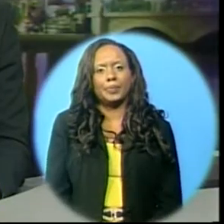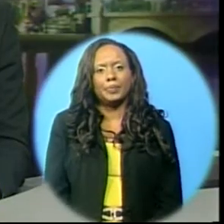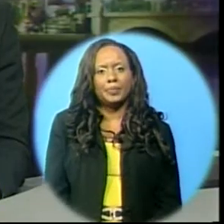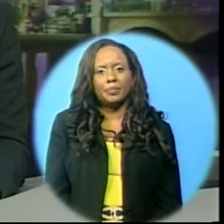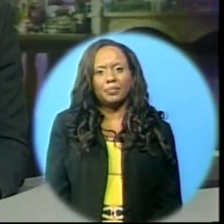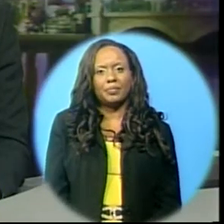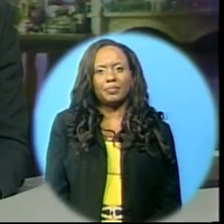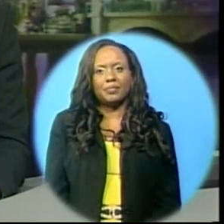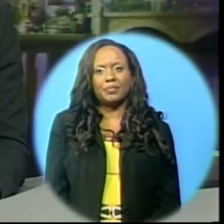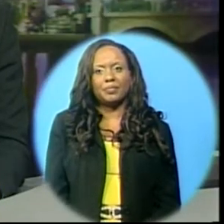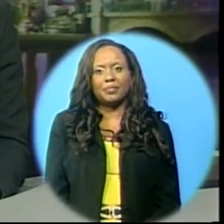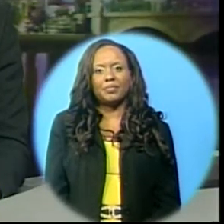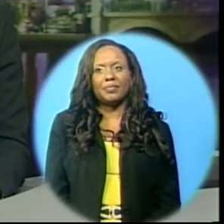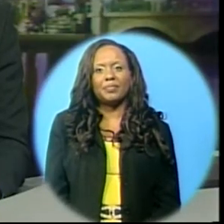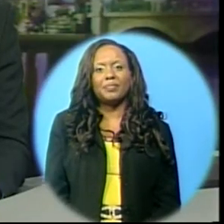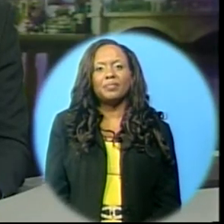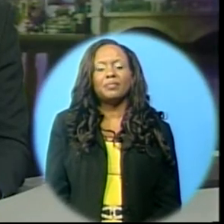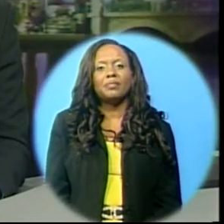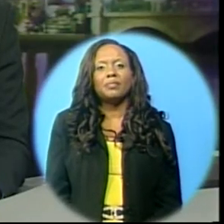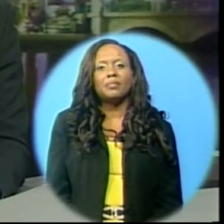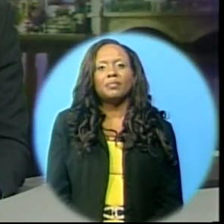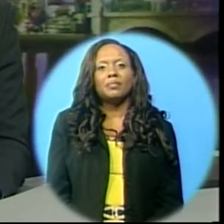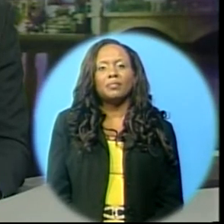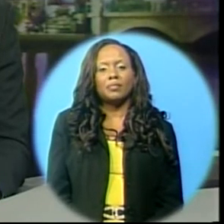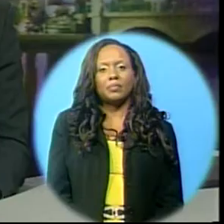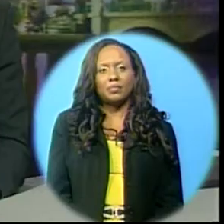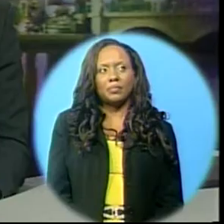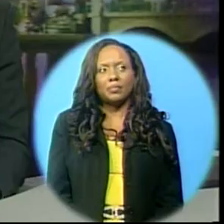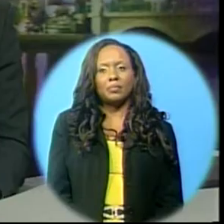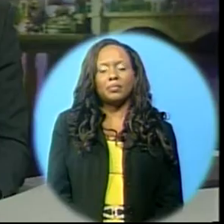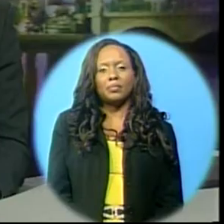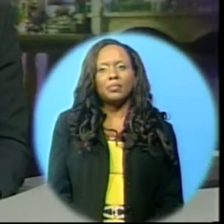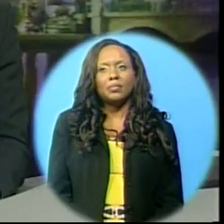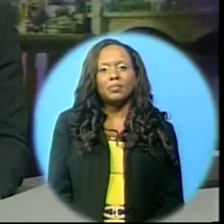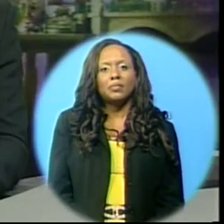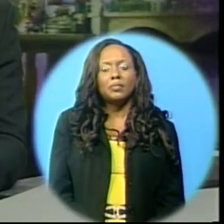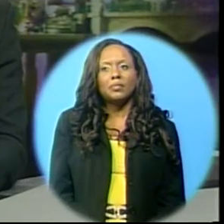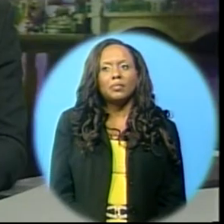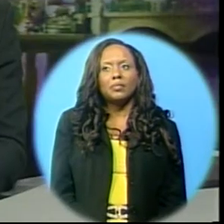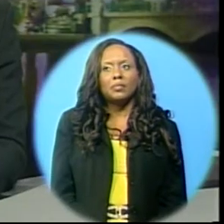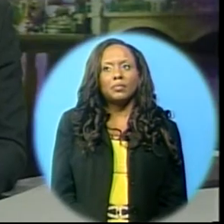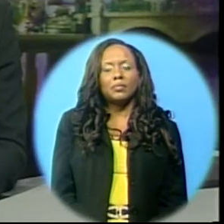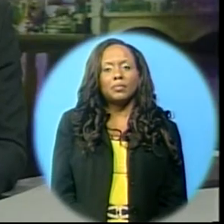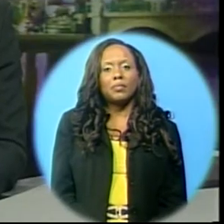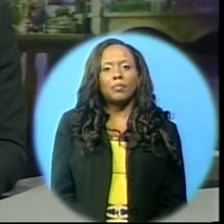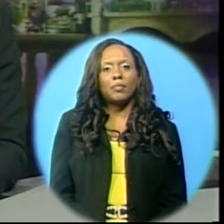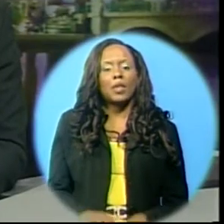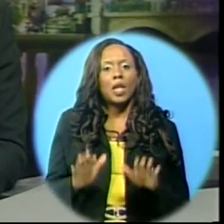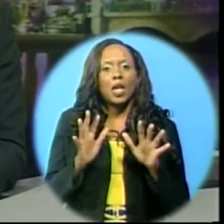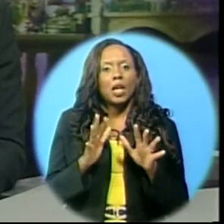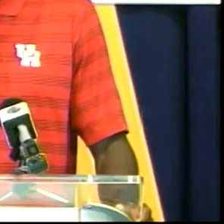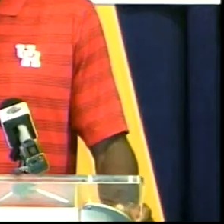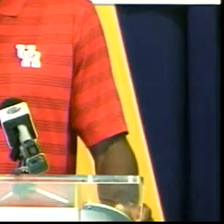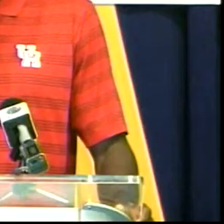It takes time, and it takes focus, and it takes listening, and it takes